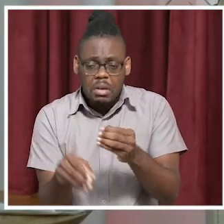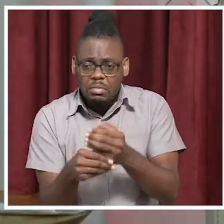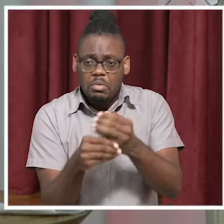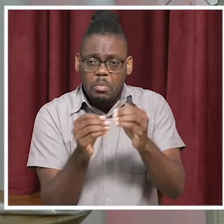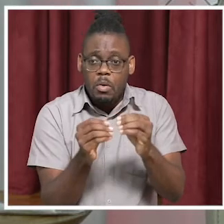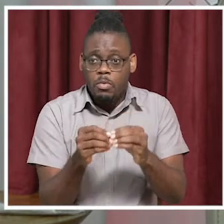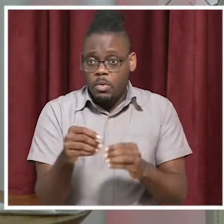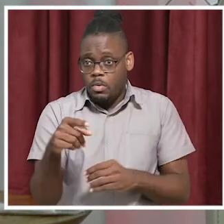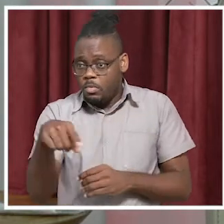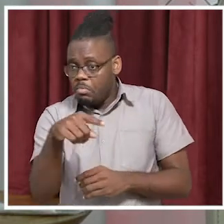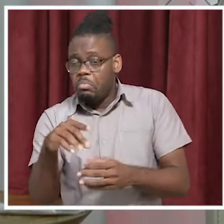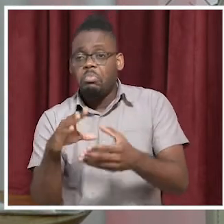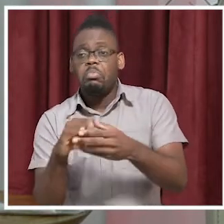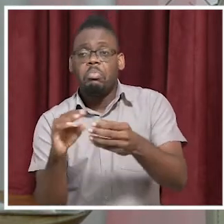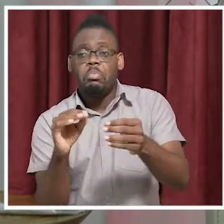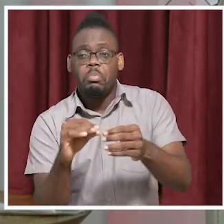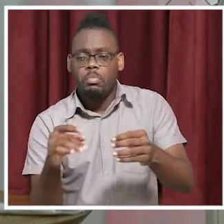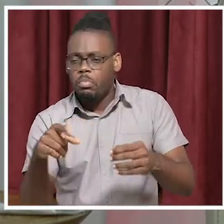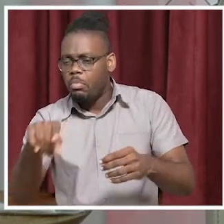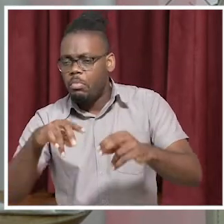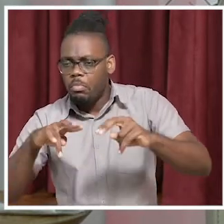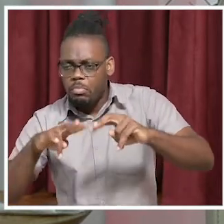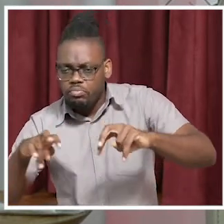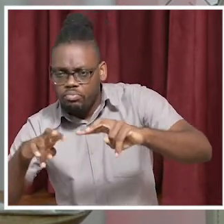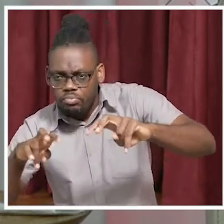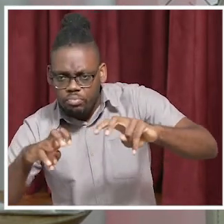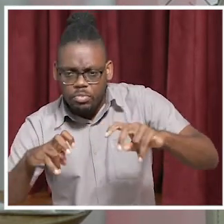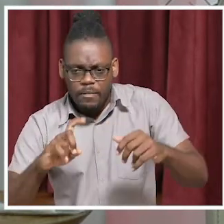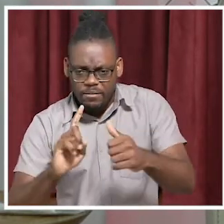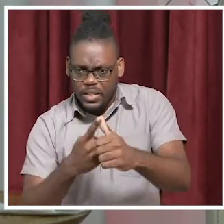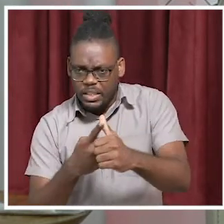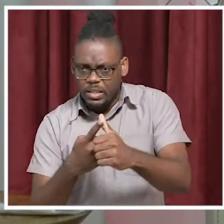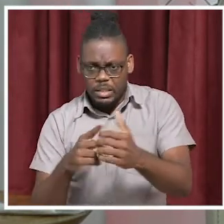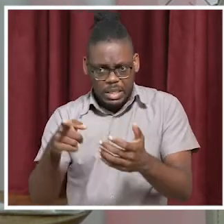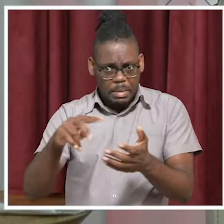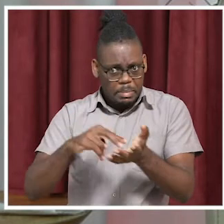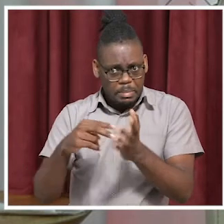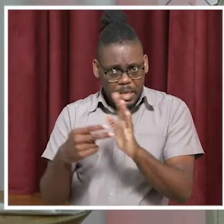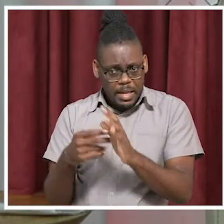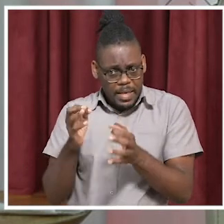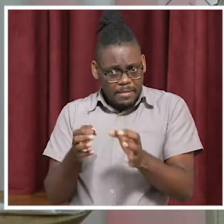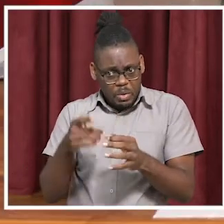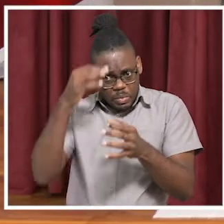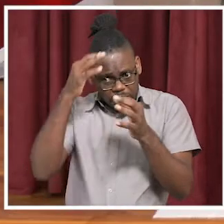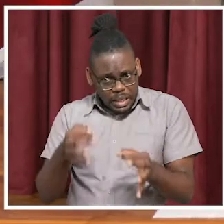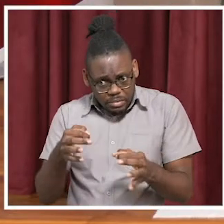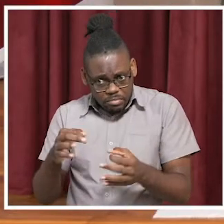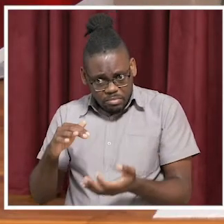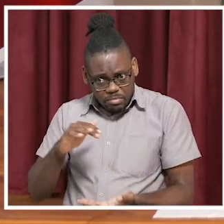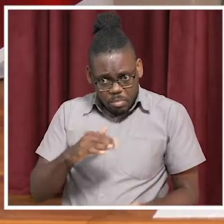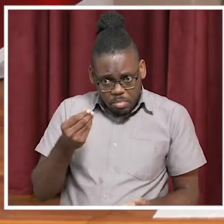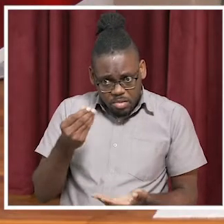they assess. So does that mean that these grants can be revoked? Of course, the grants are